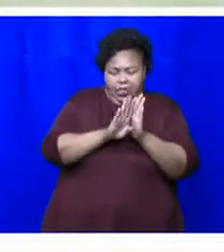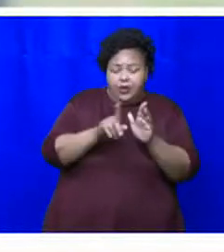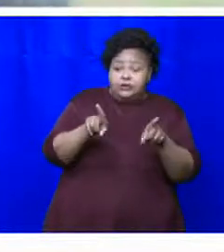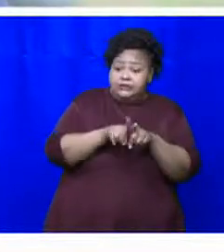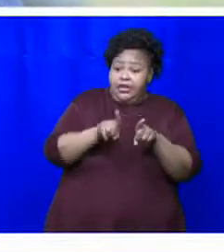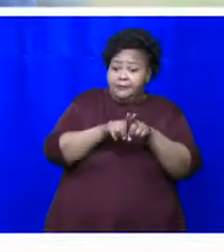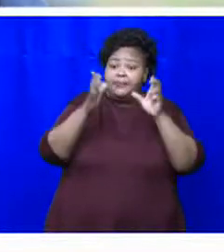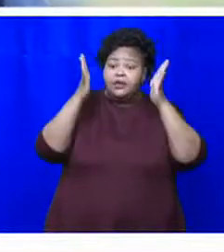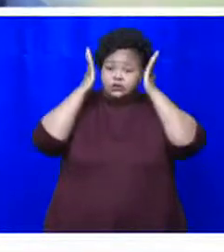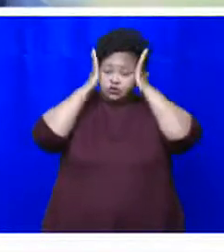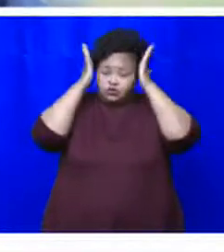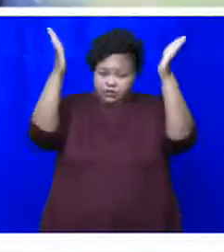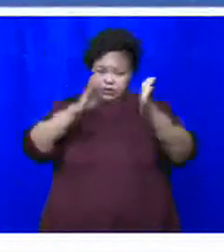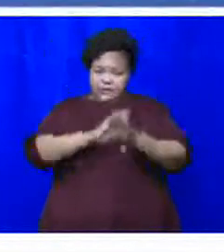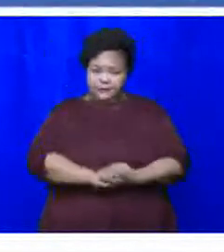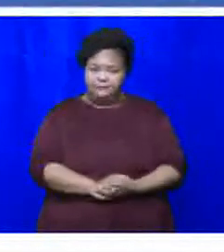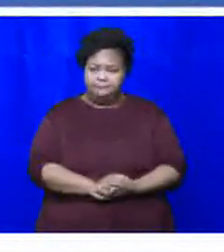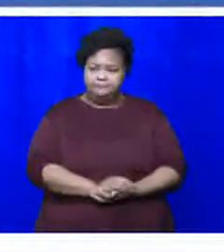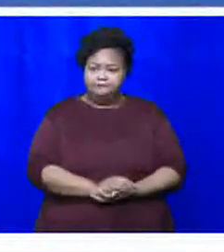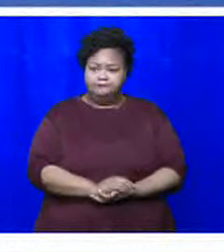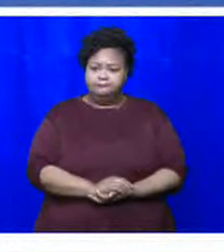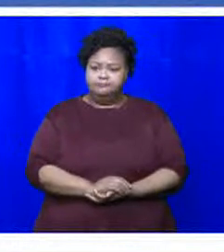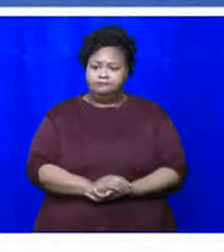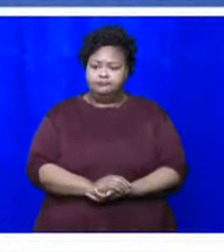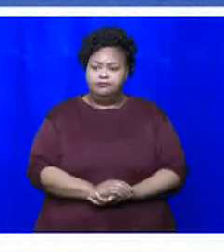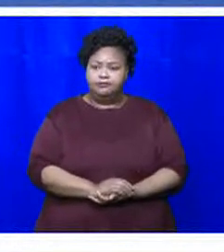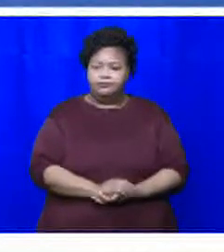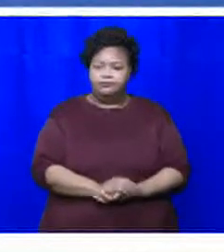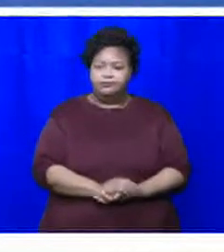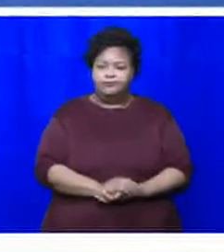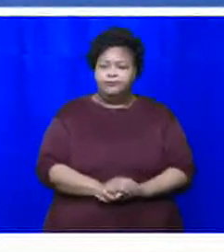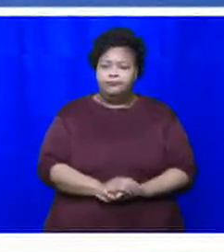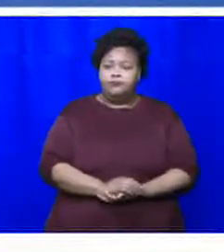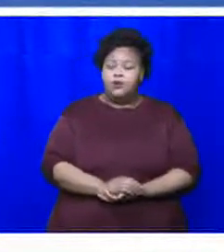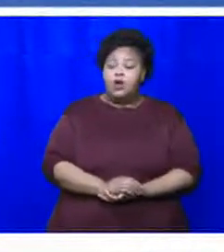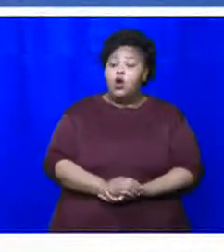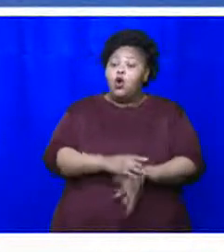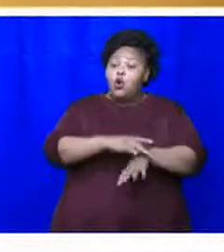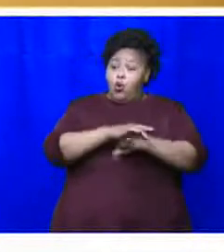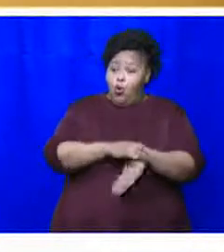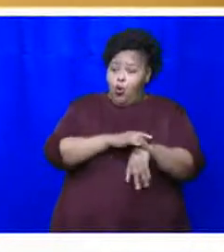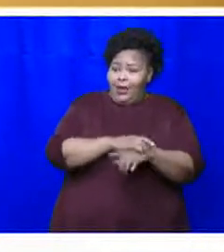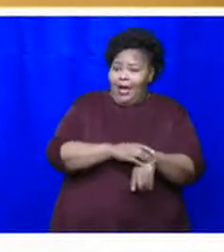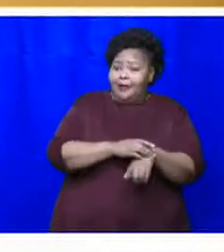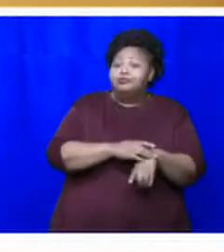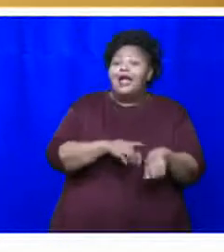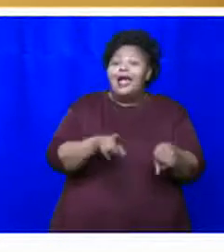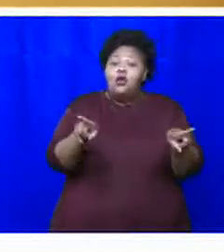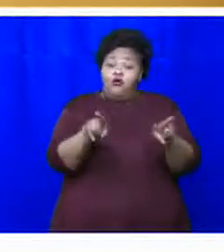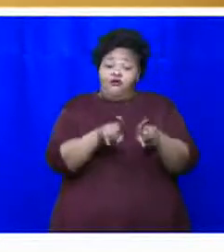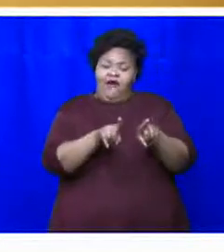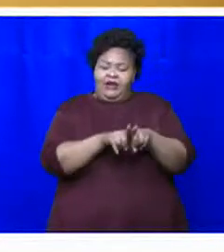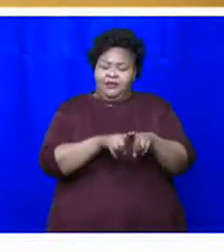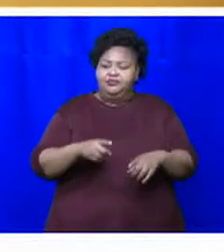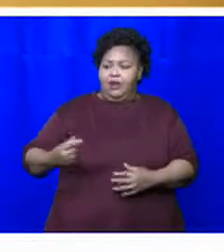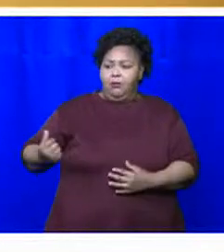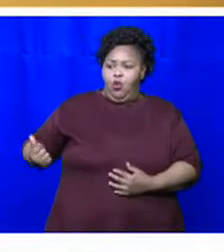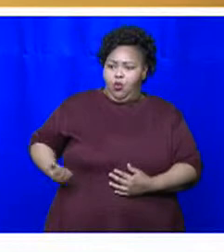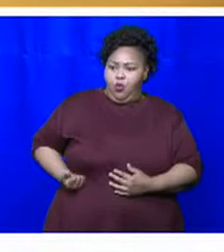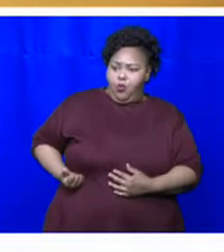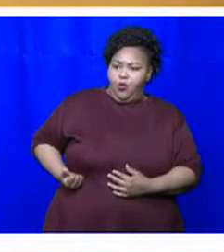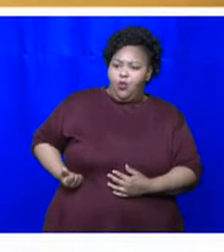as population age, the burden of non-communicable diseases rises, and new diseases like